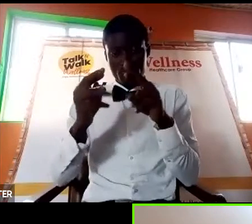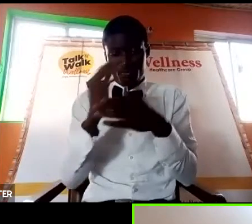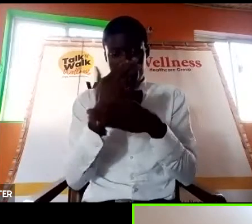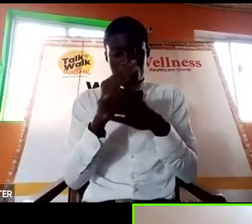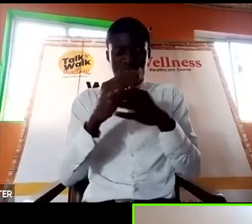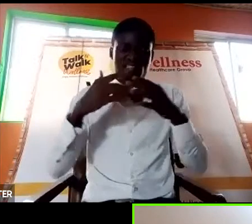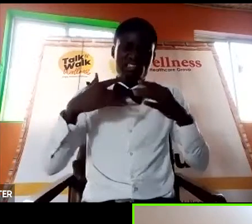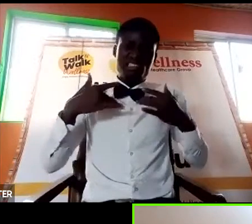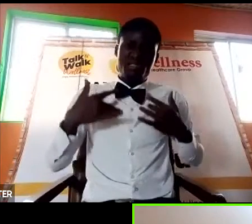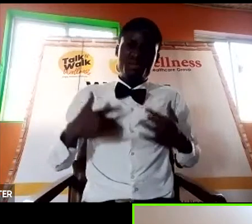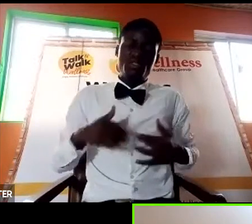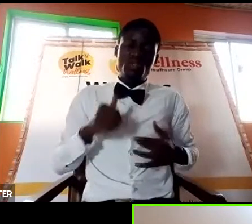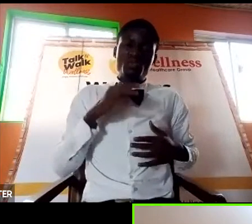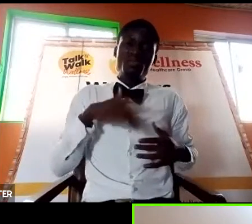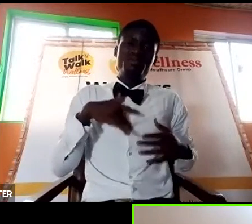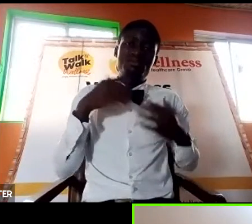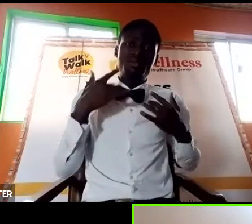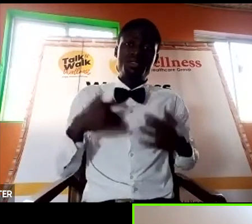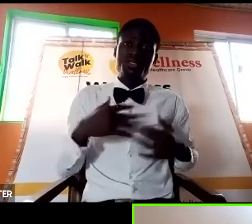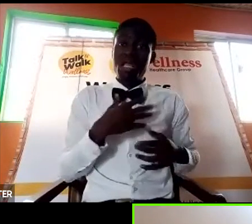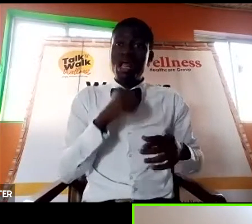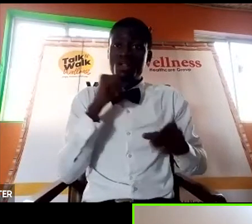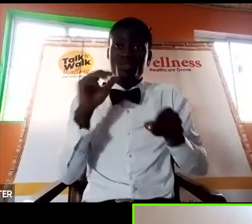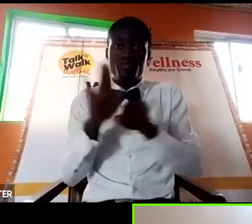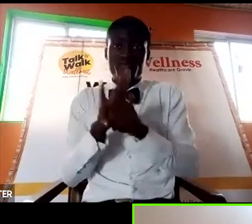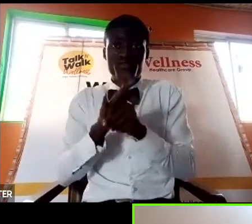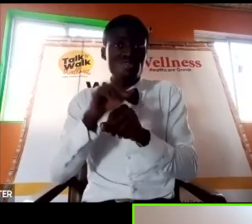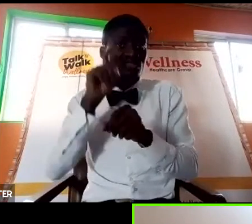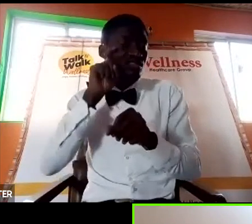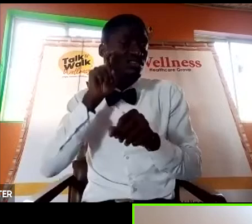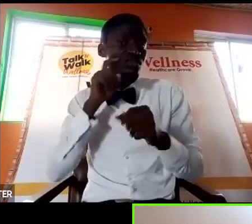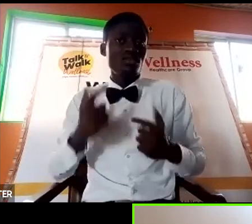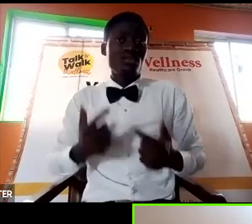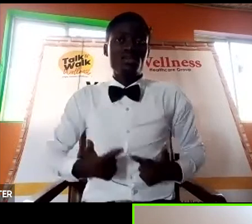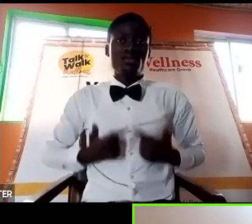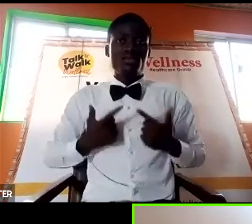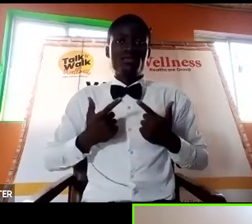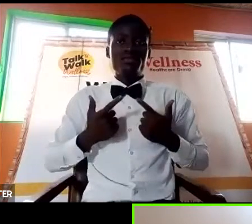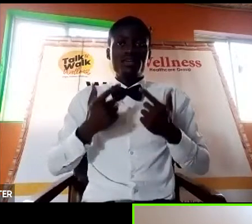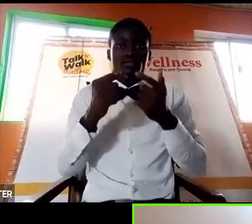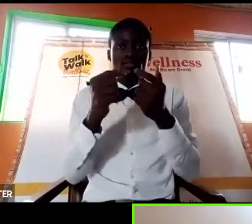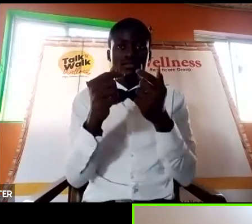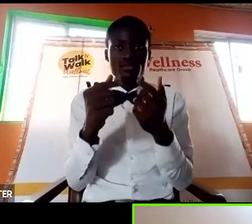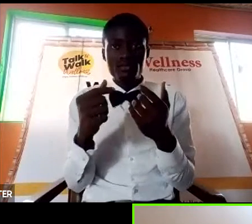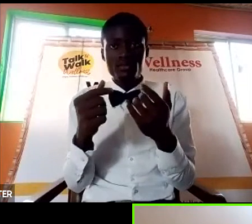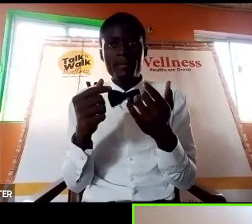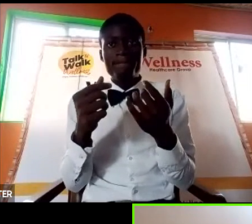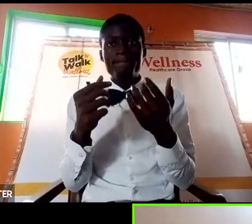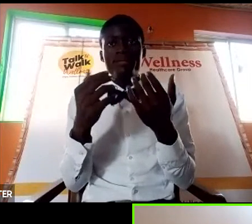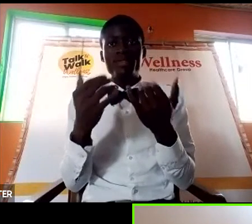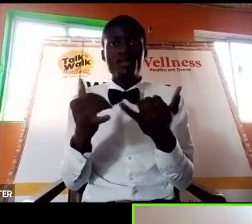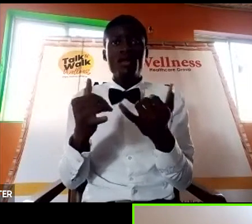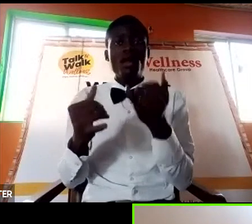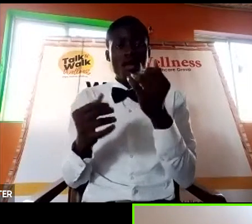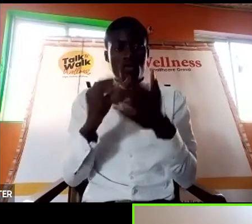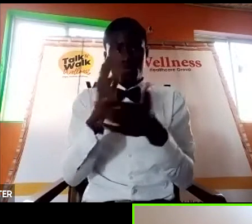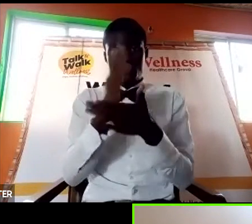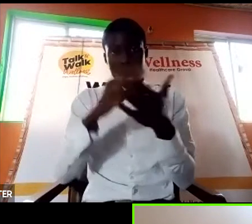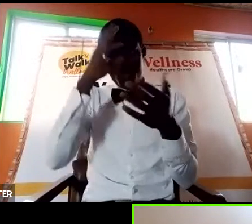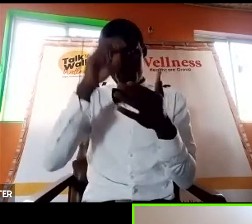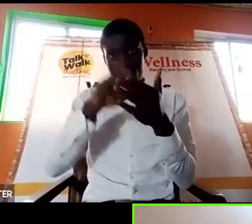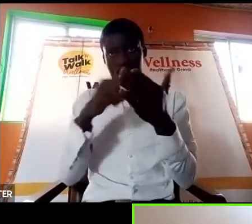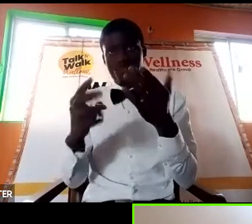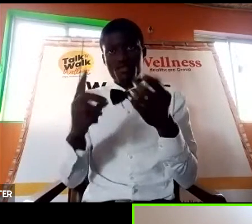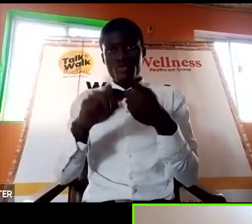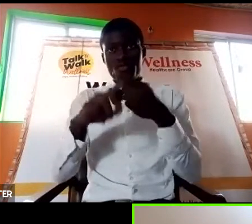life. A lot of women, or even men that are not sexually fulfilled, fall into depression. And of course, that gaining weight is part of the